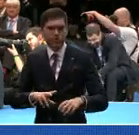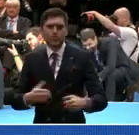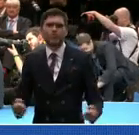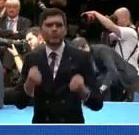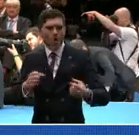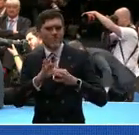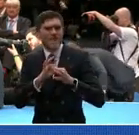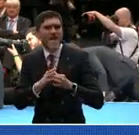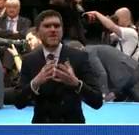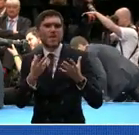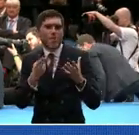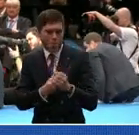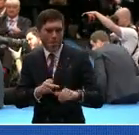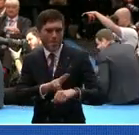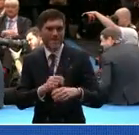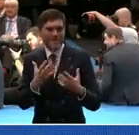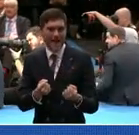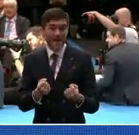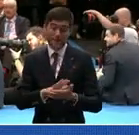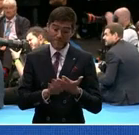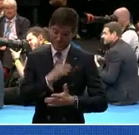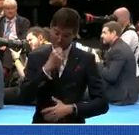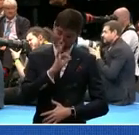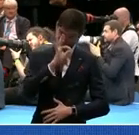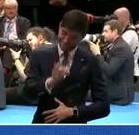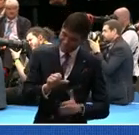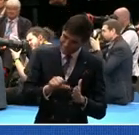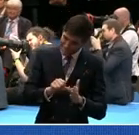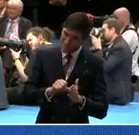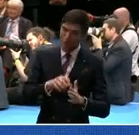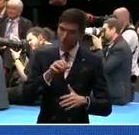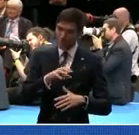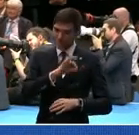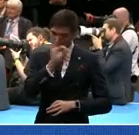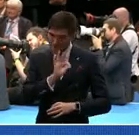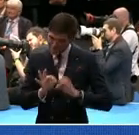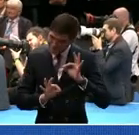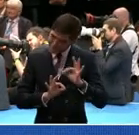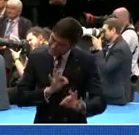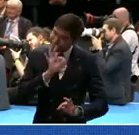police that I can ask those difficult questions and also support them to do better.